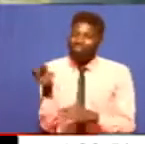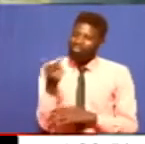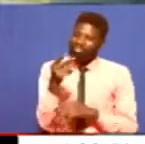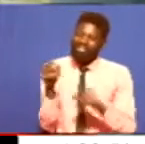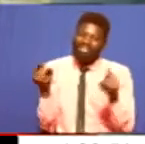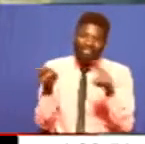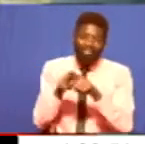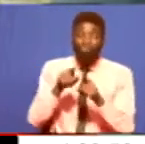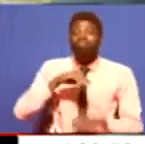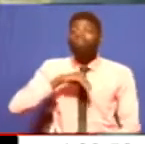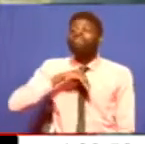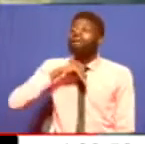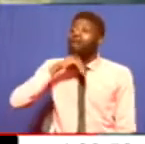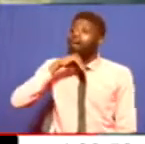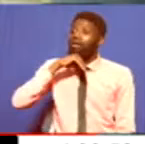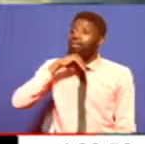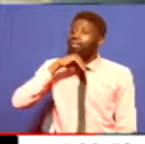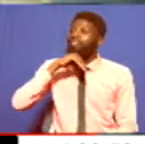Odinga is an